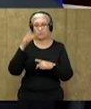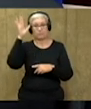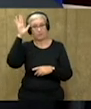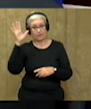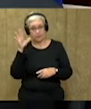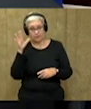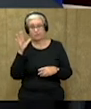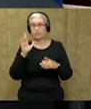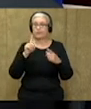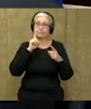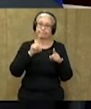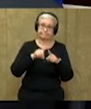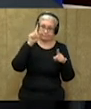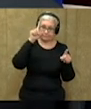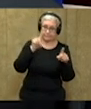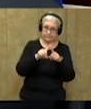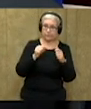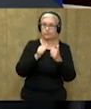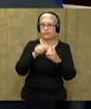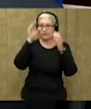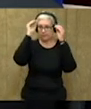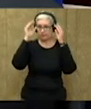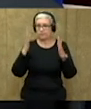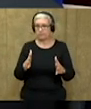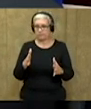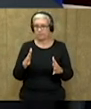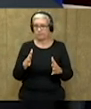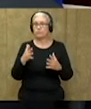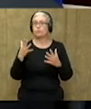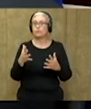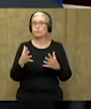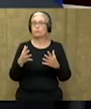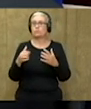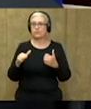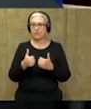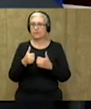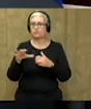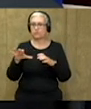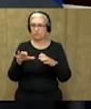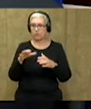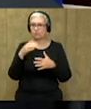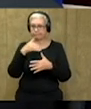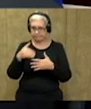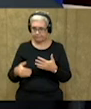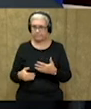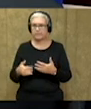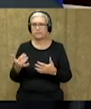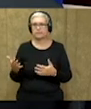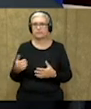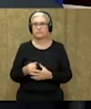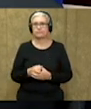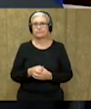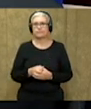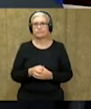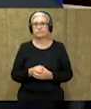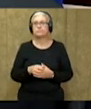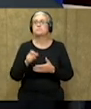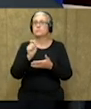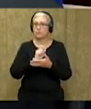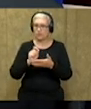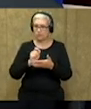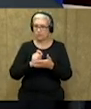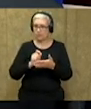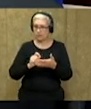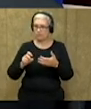with your siblings, with your teachers. We want to challenge you to do some of these things as well. So you can write down some of the issues